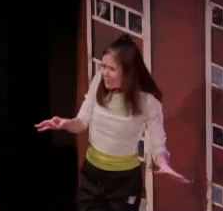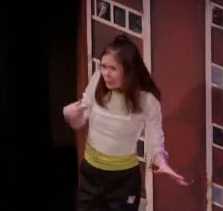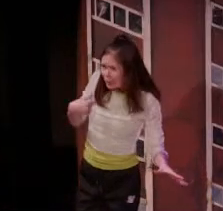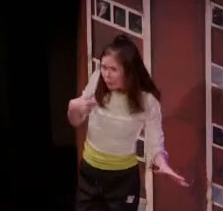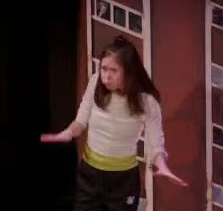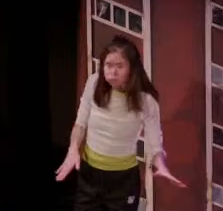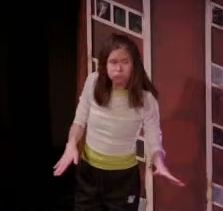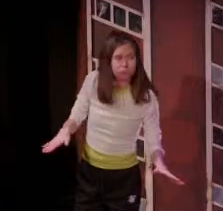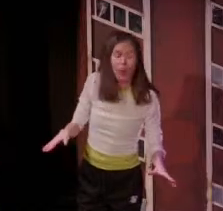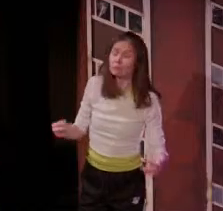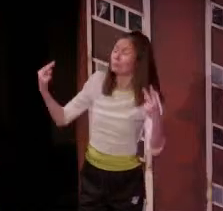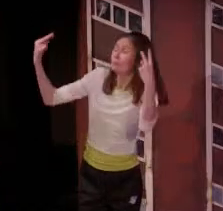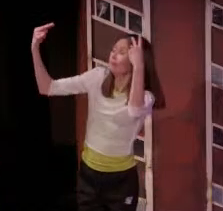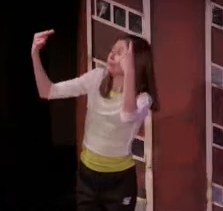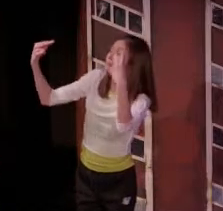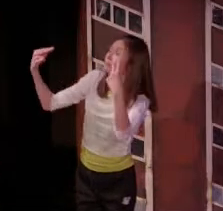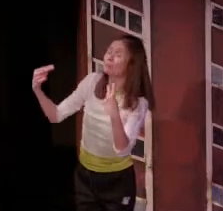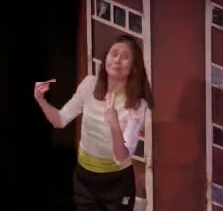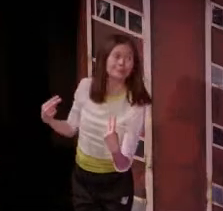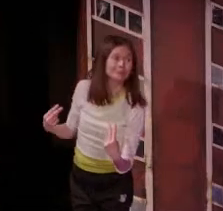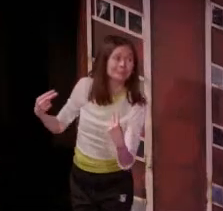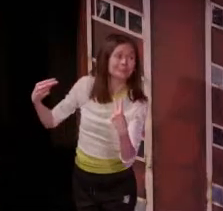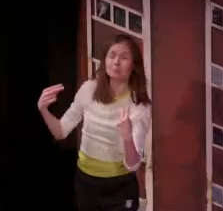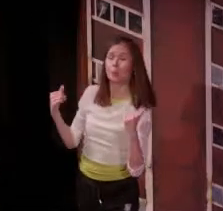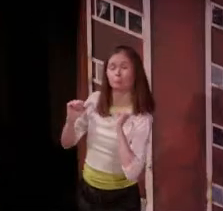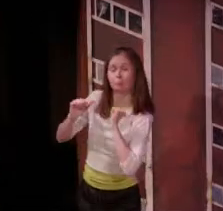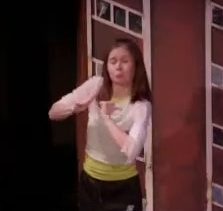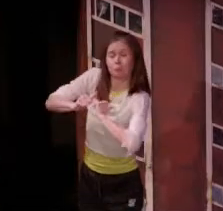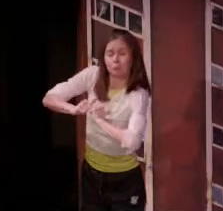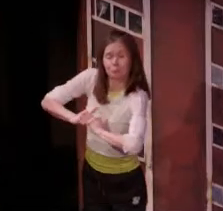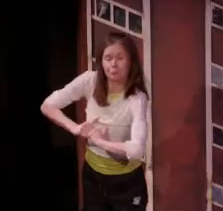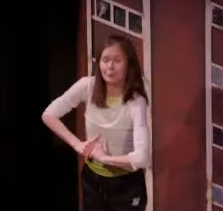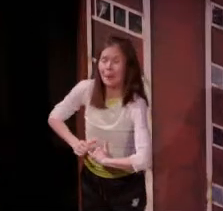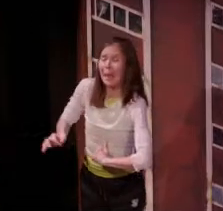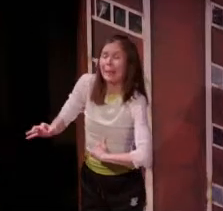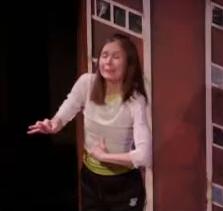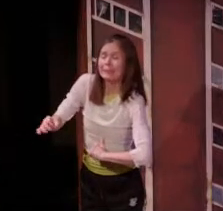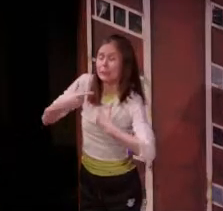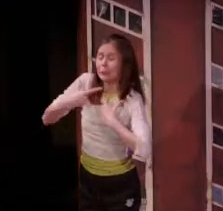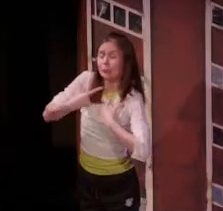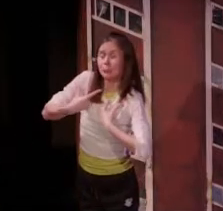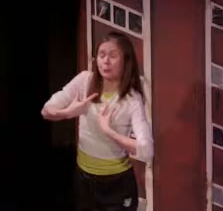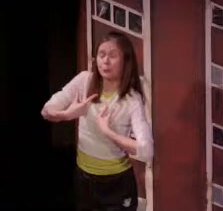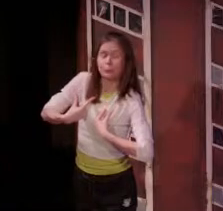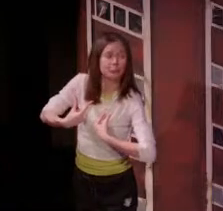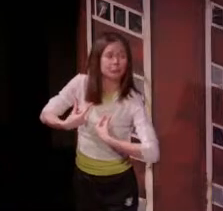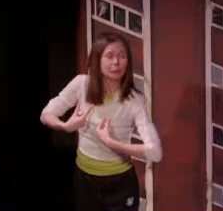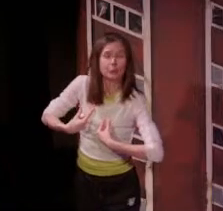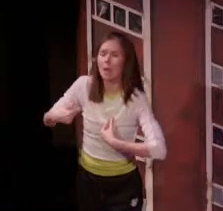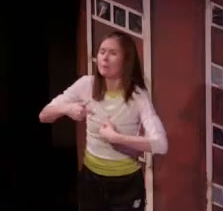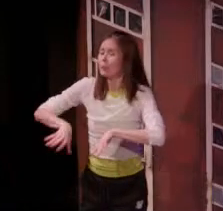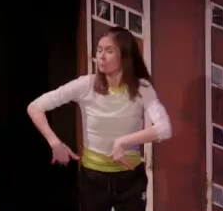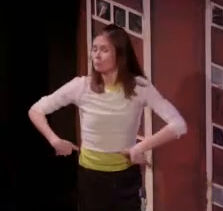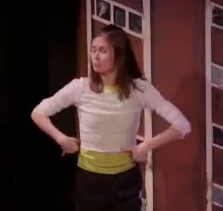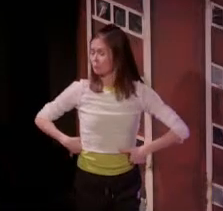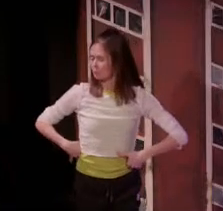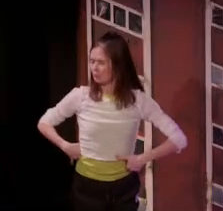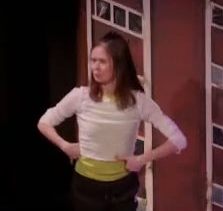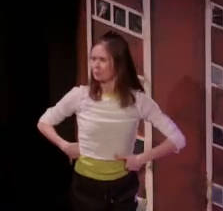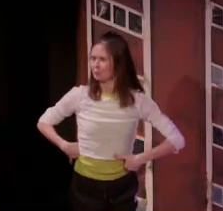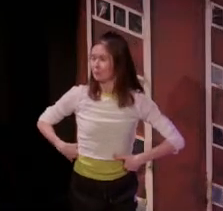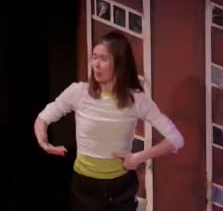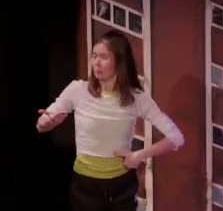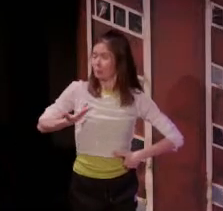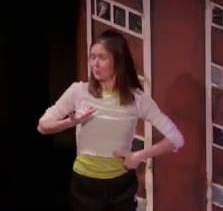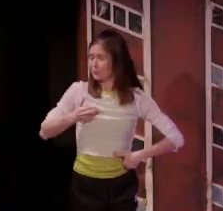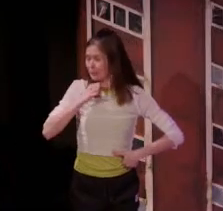Can you not tell from my city attire? Do you not think my stance reflects the posture of the city? Does your